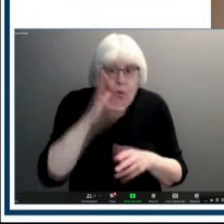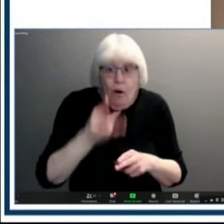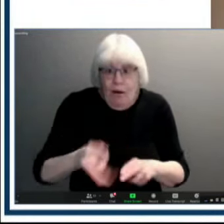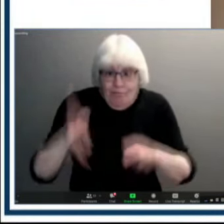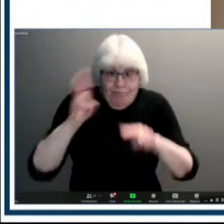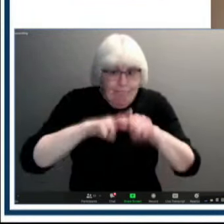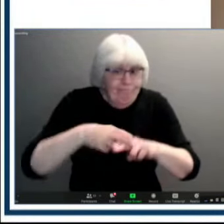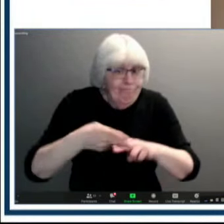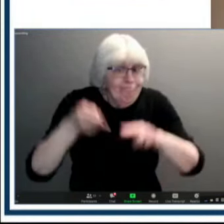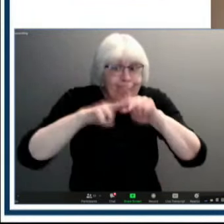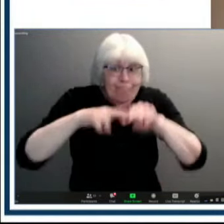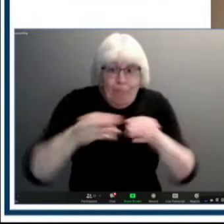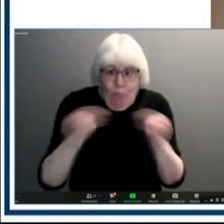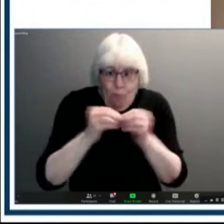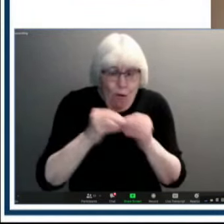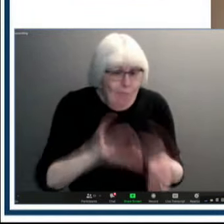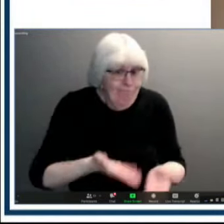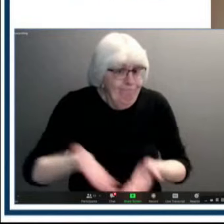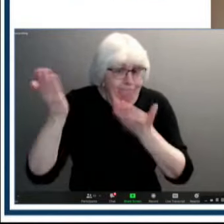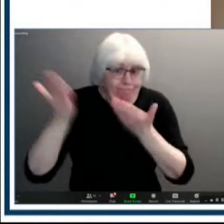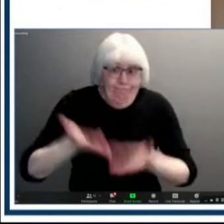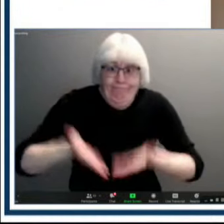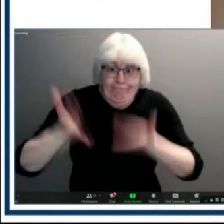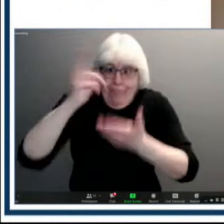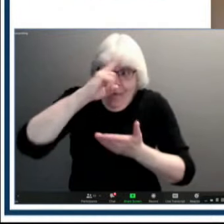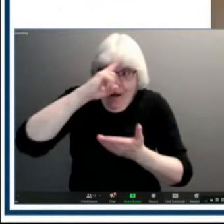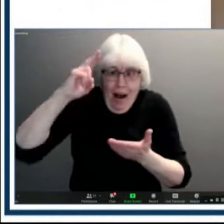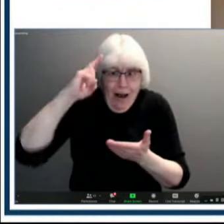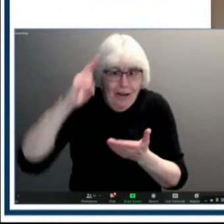reach a point where our healthcare system